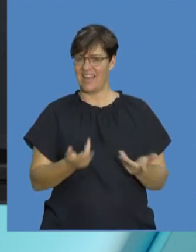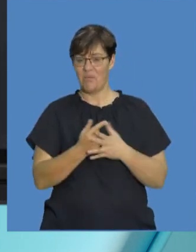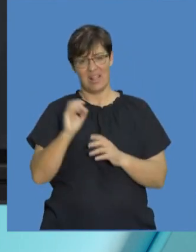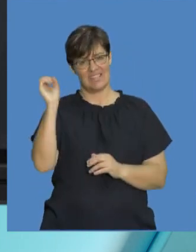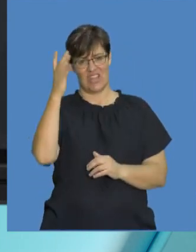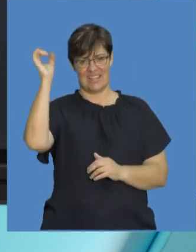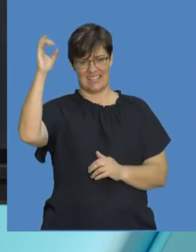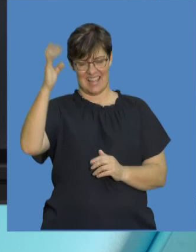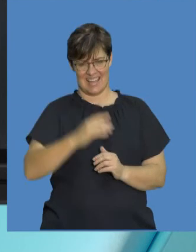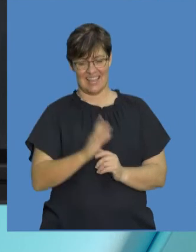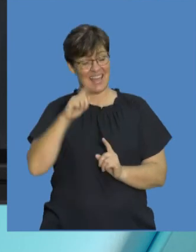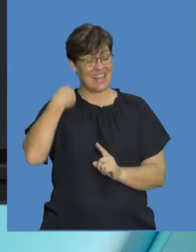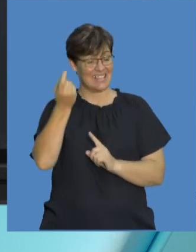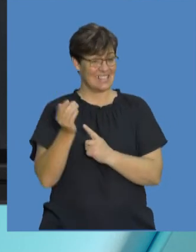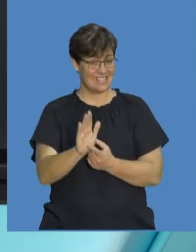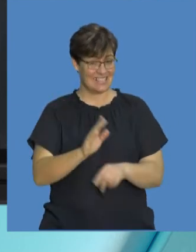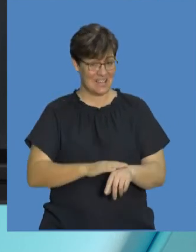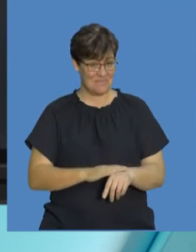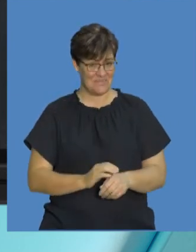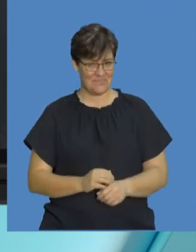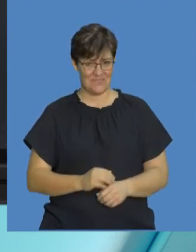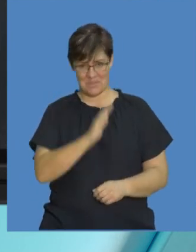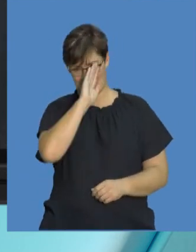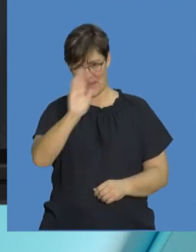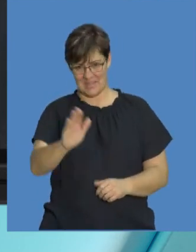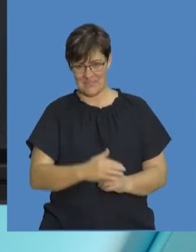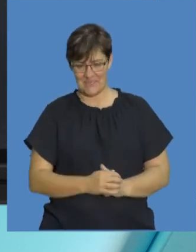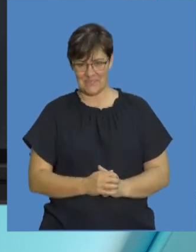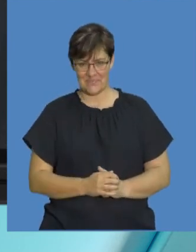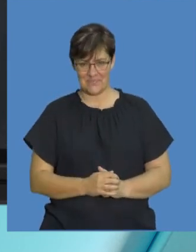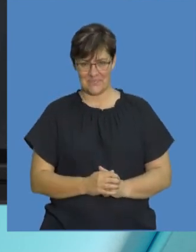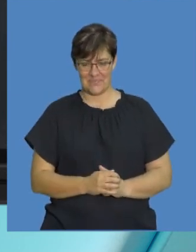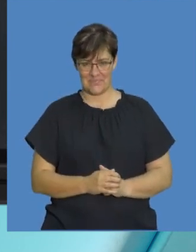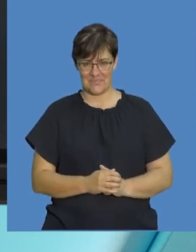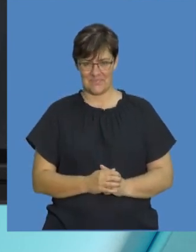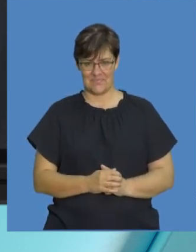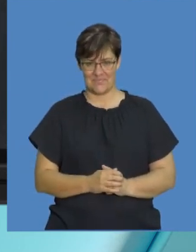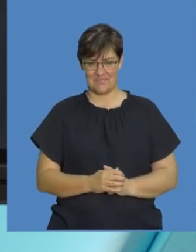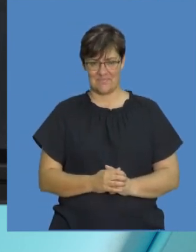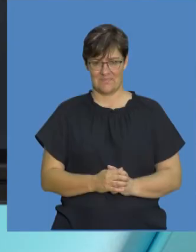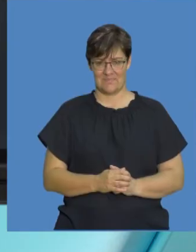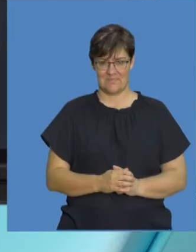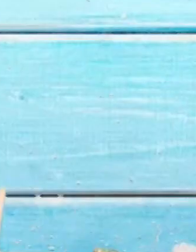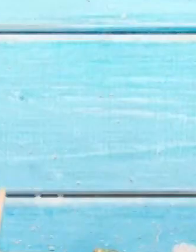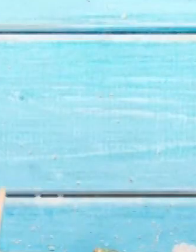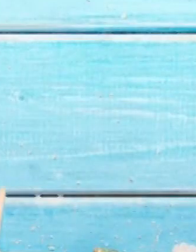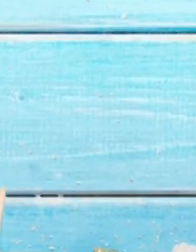moon, and you're going to be a shining star. Until the next time, be good. Goodbye.